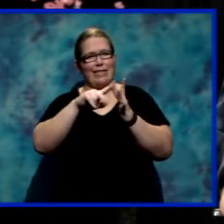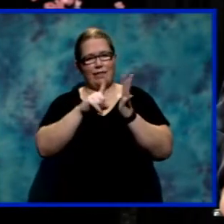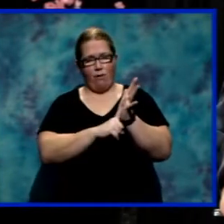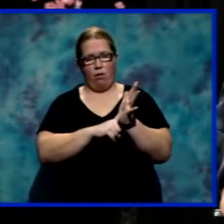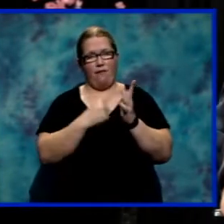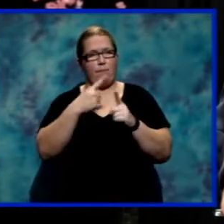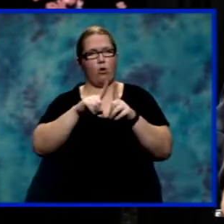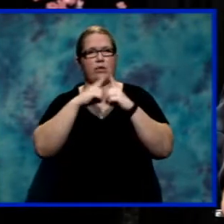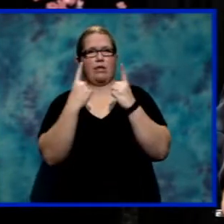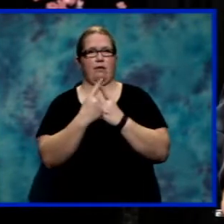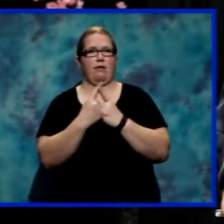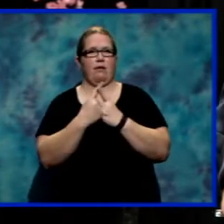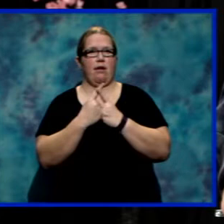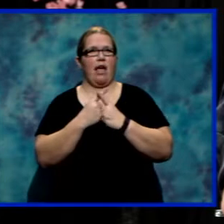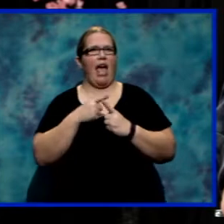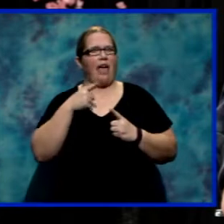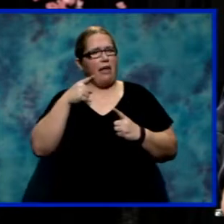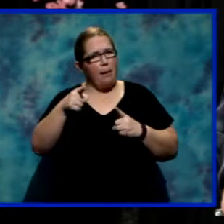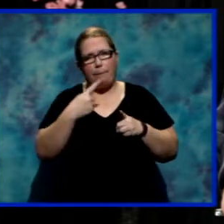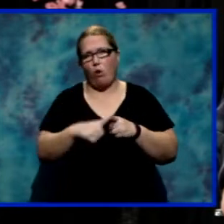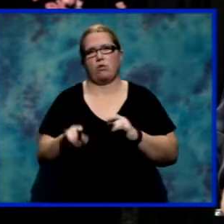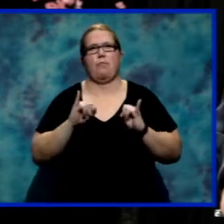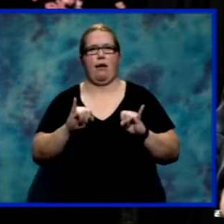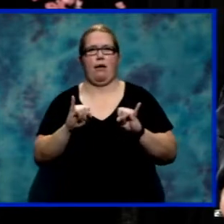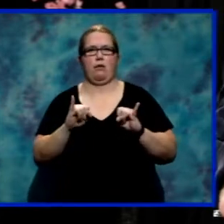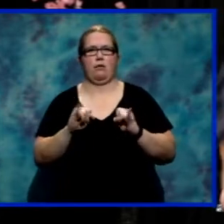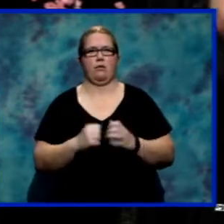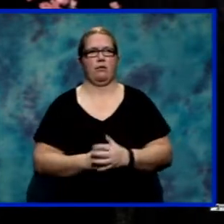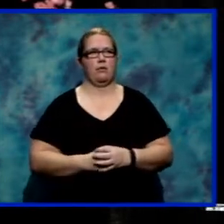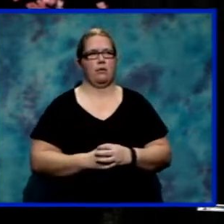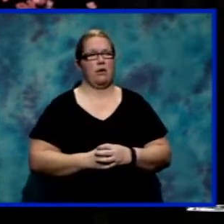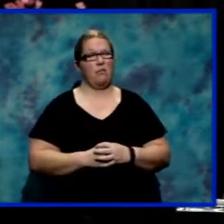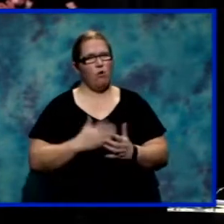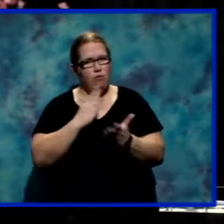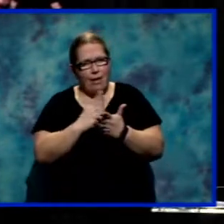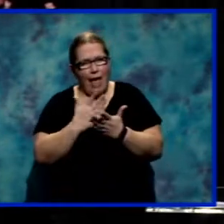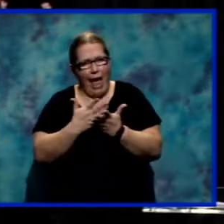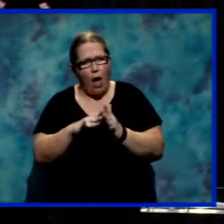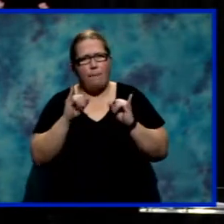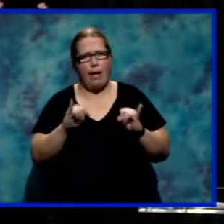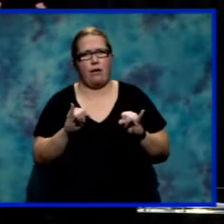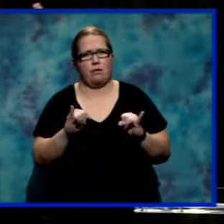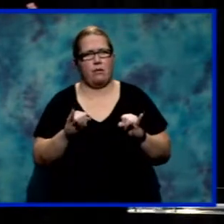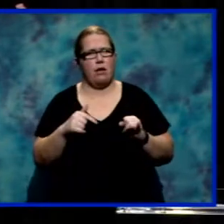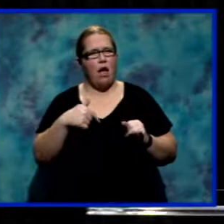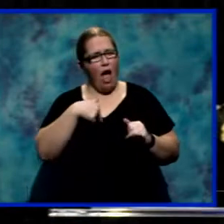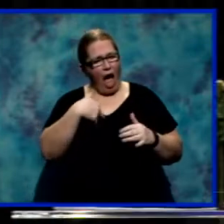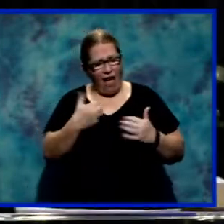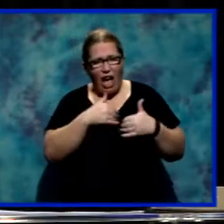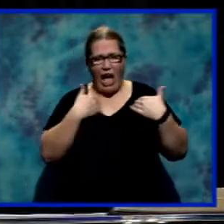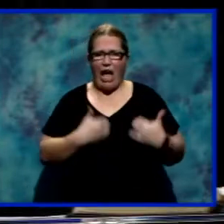they are desperately bad. Well, how bad is it? So I've got a heart. It's not a good